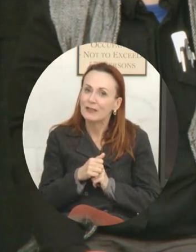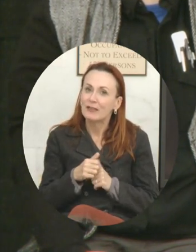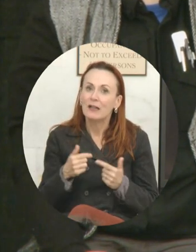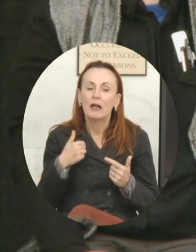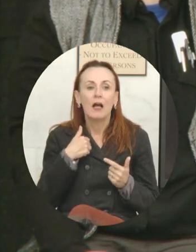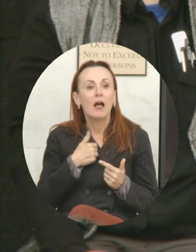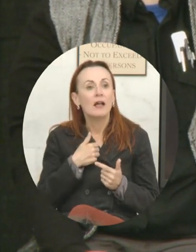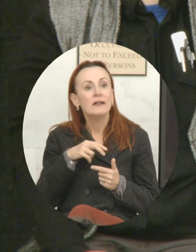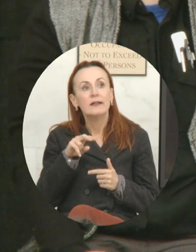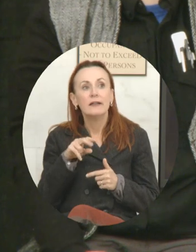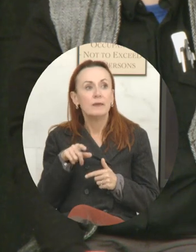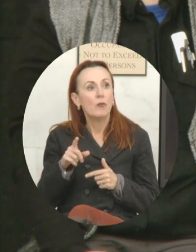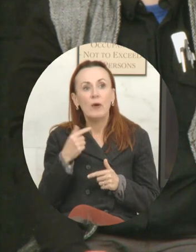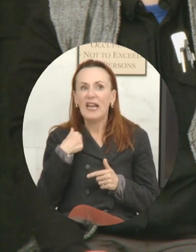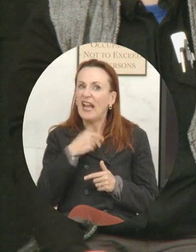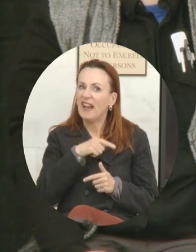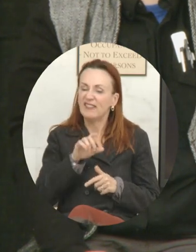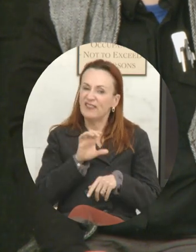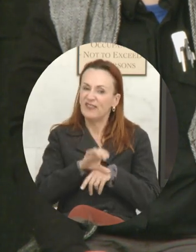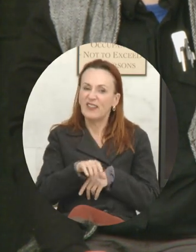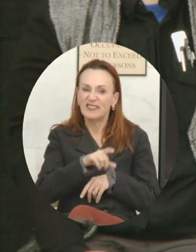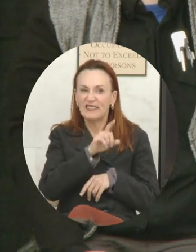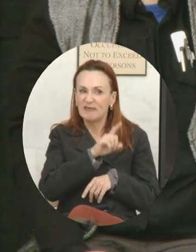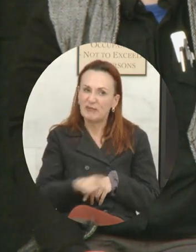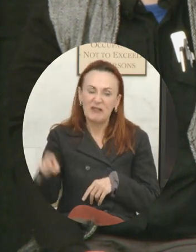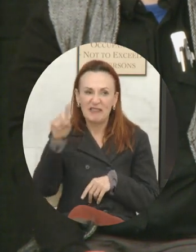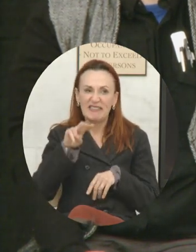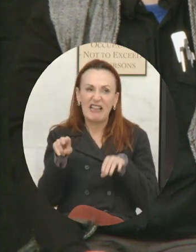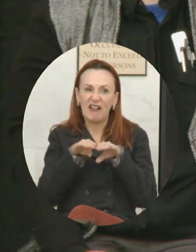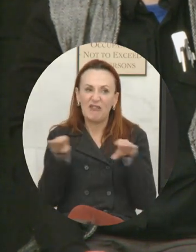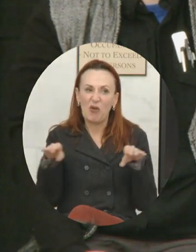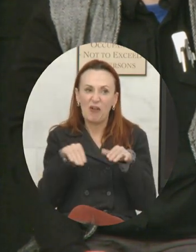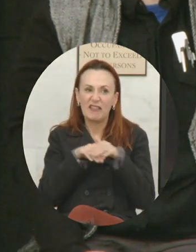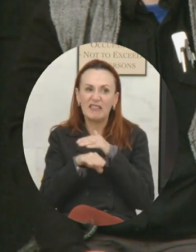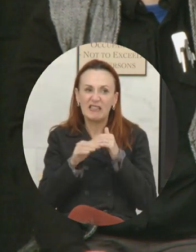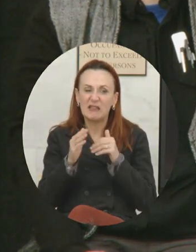inaccessible building. We did what we could, there's a fire outside, what do you want?